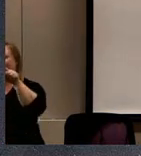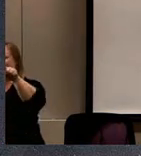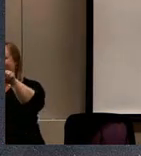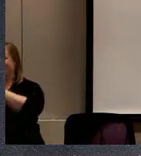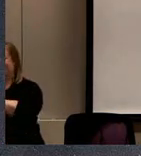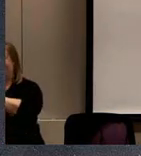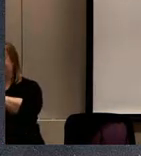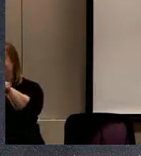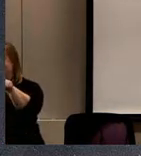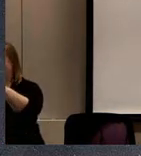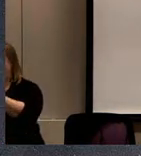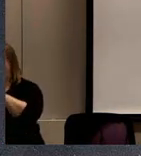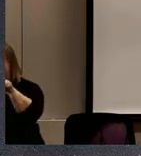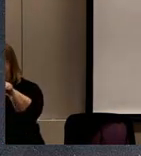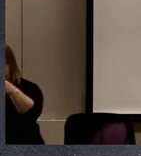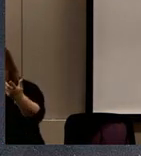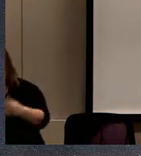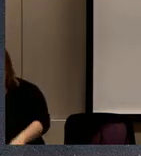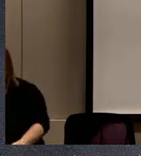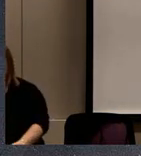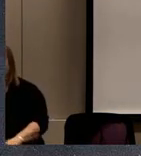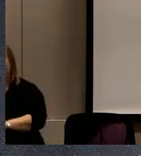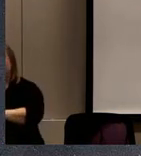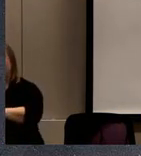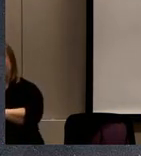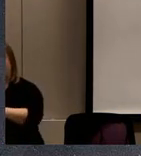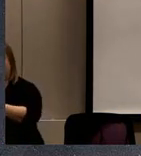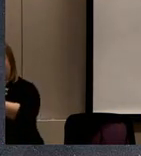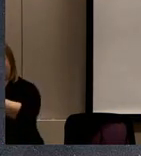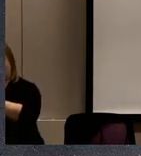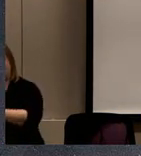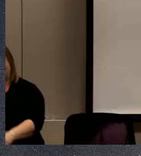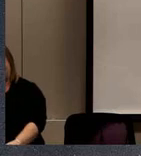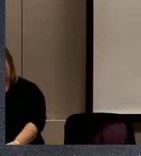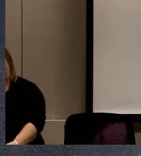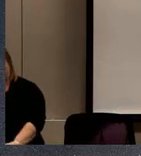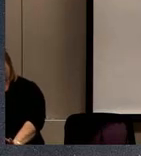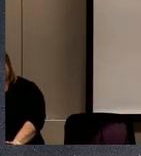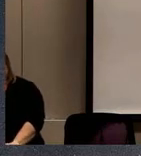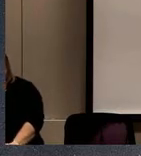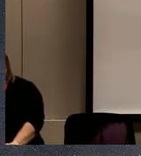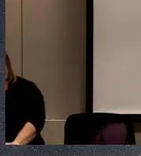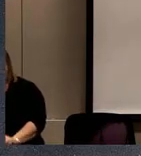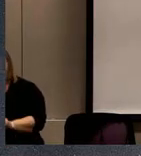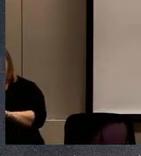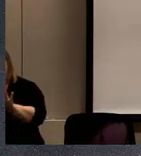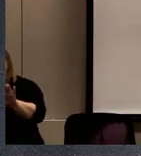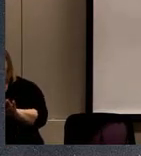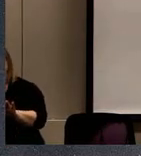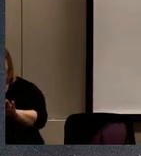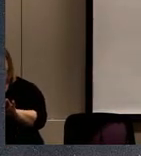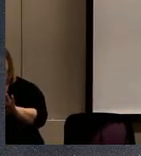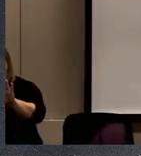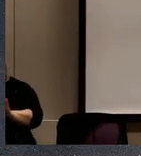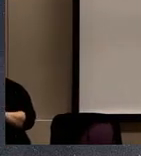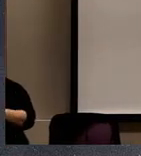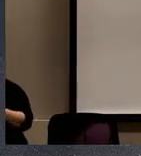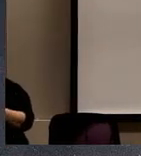bit. So I'm a Bears fan, but please don't hold that against me. We're all doing great this year, the whole division.